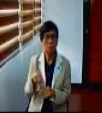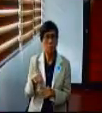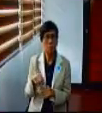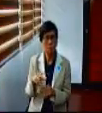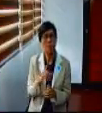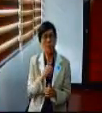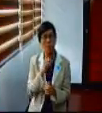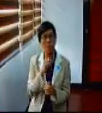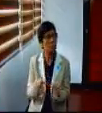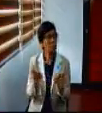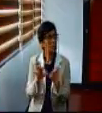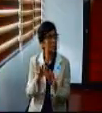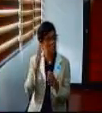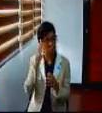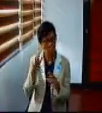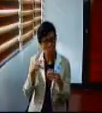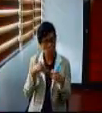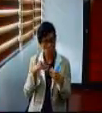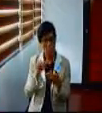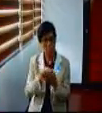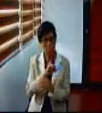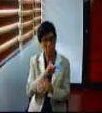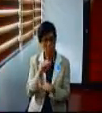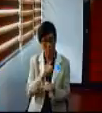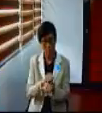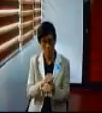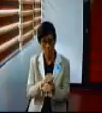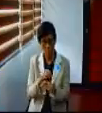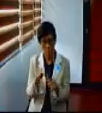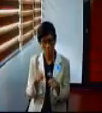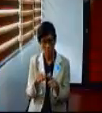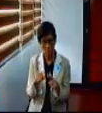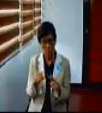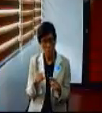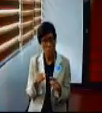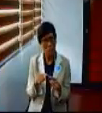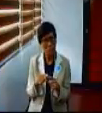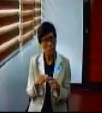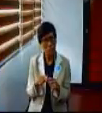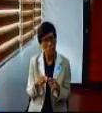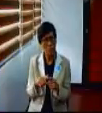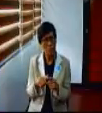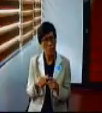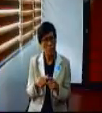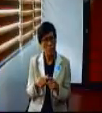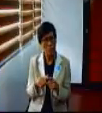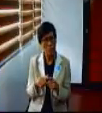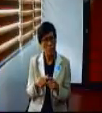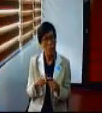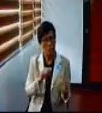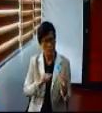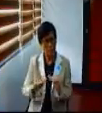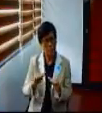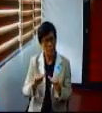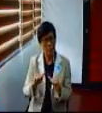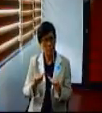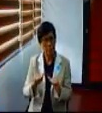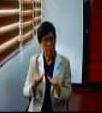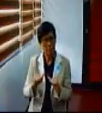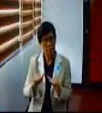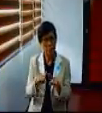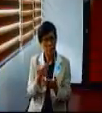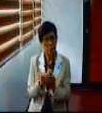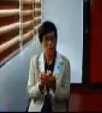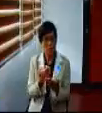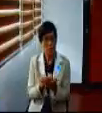to acknowledge that the state does trade. The state does act as an economic